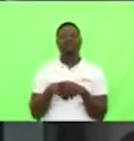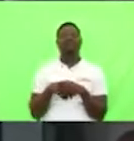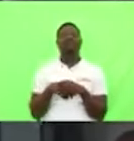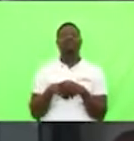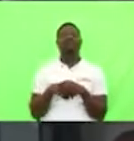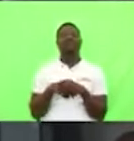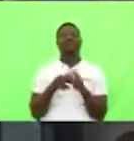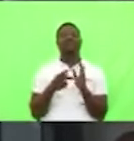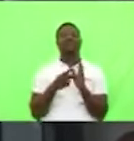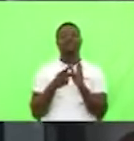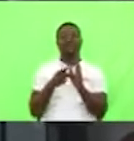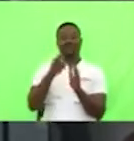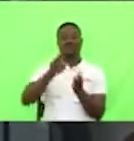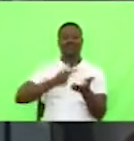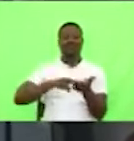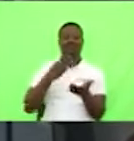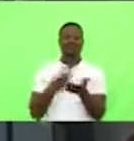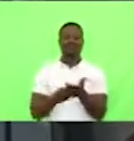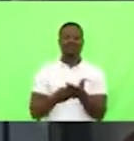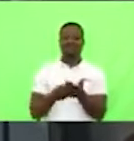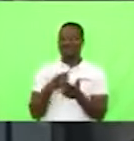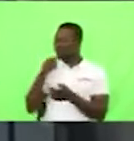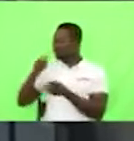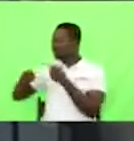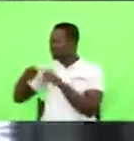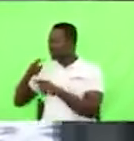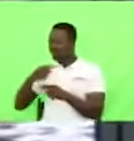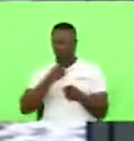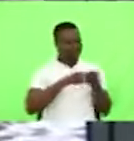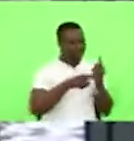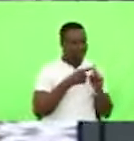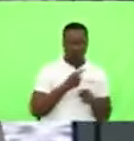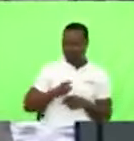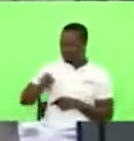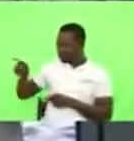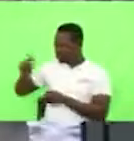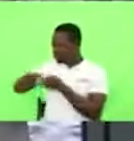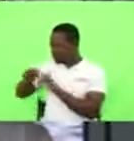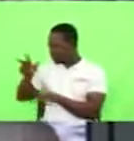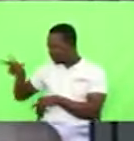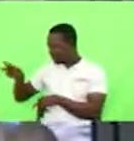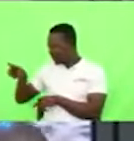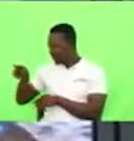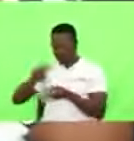you are a witness. Turn to your friend and say that the number three is you.